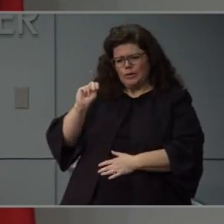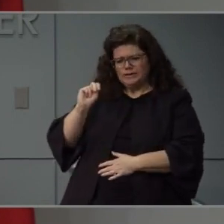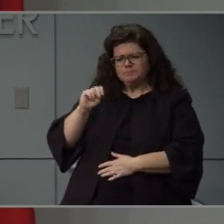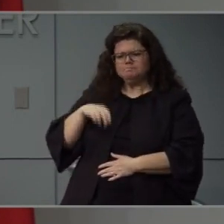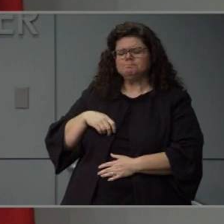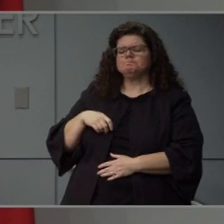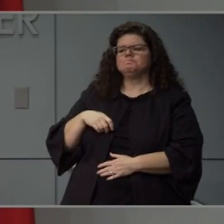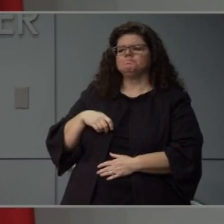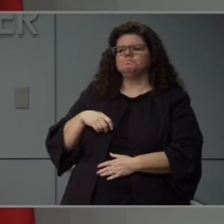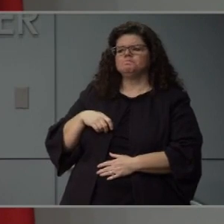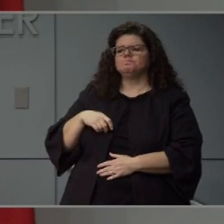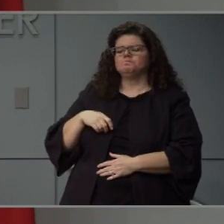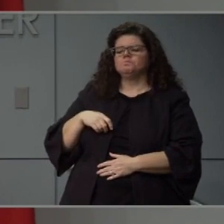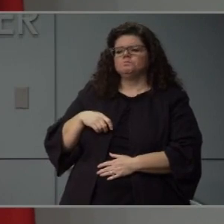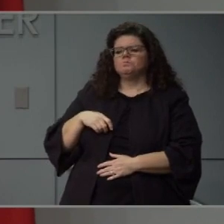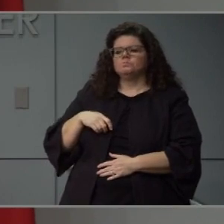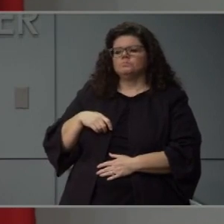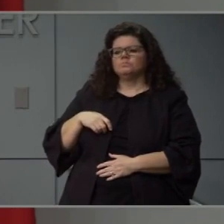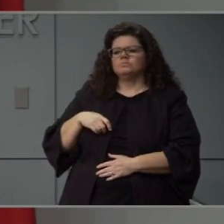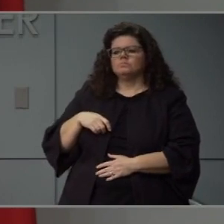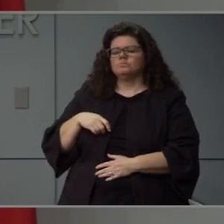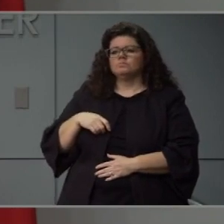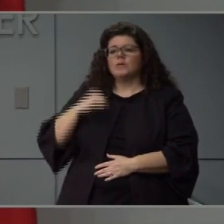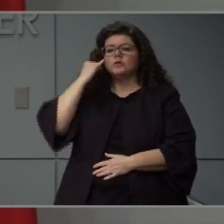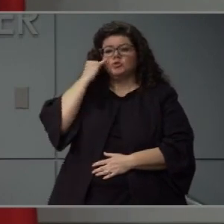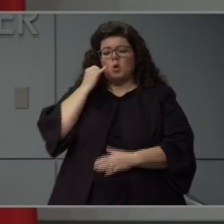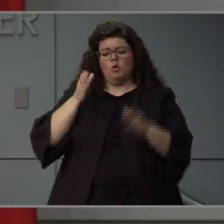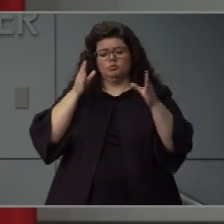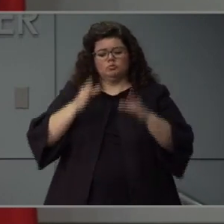It's about hospitalized COVID-19 patients.